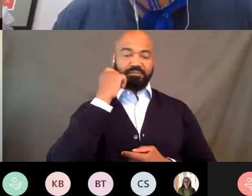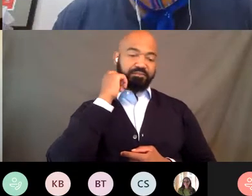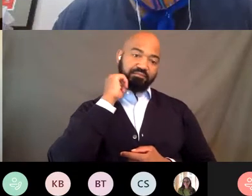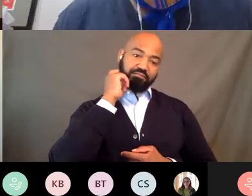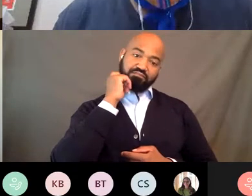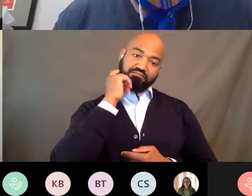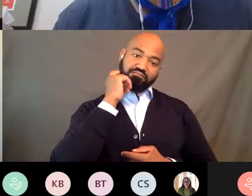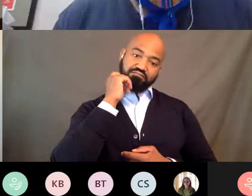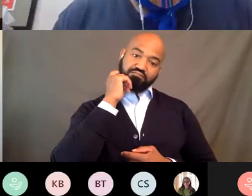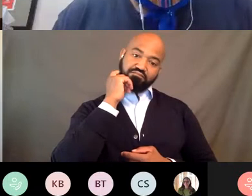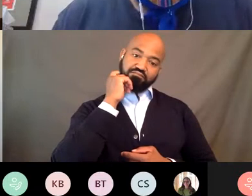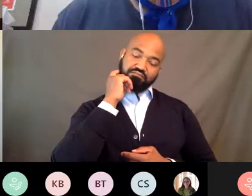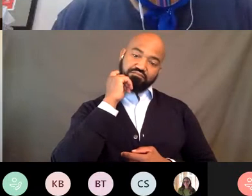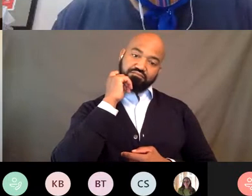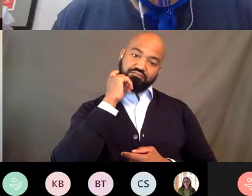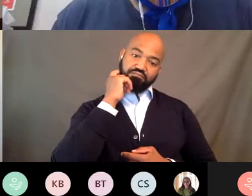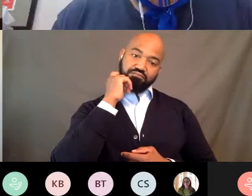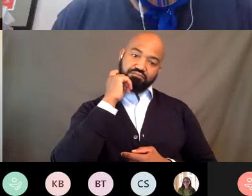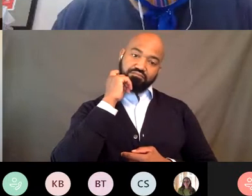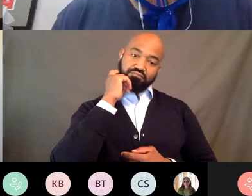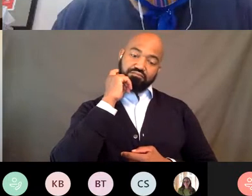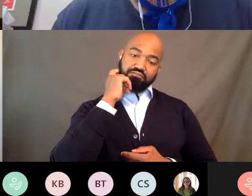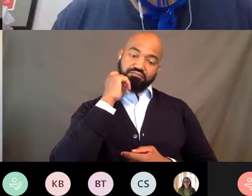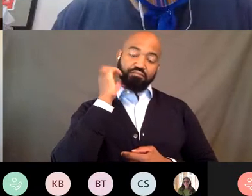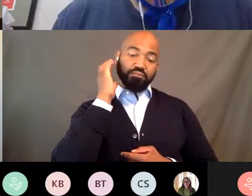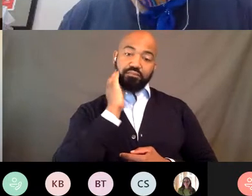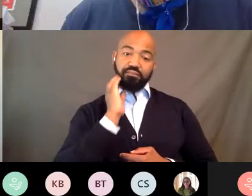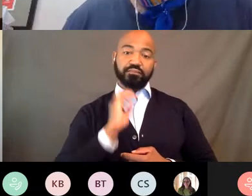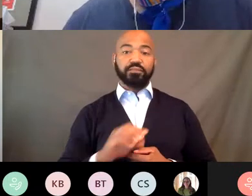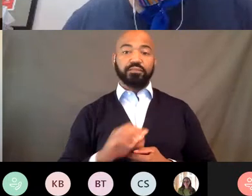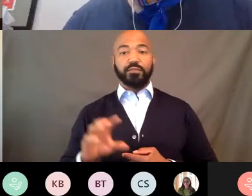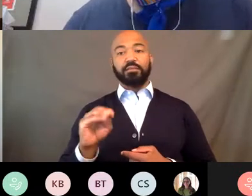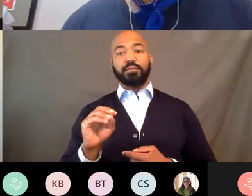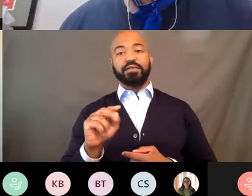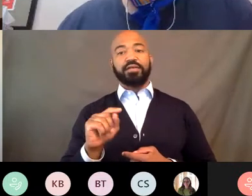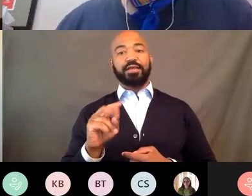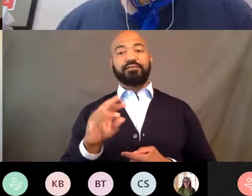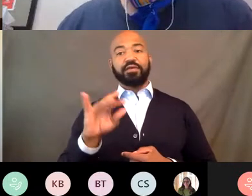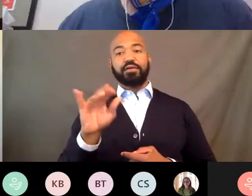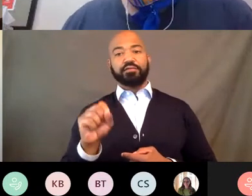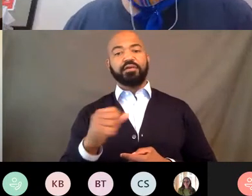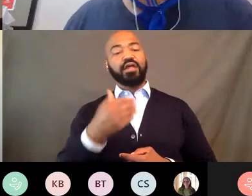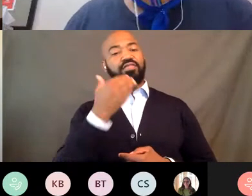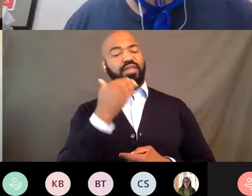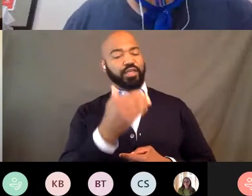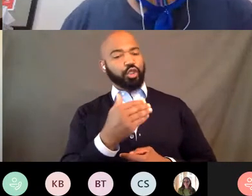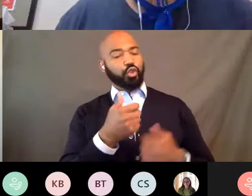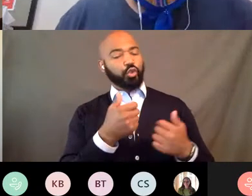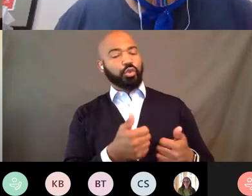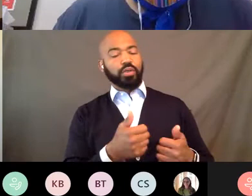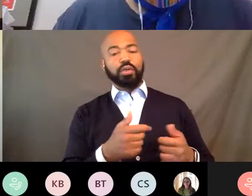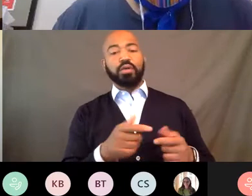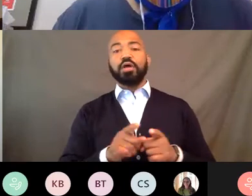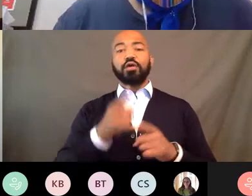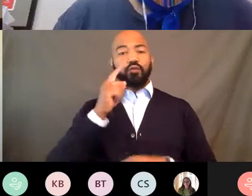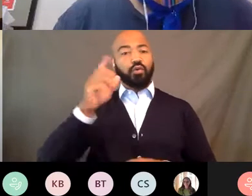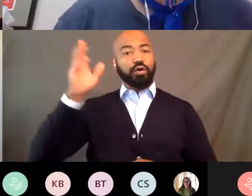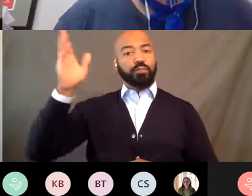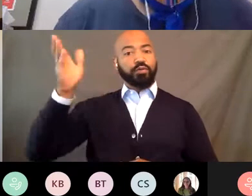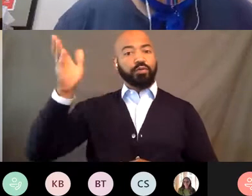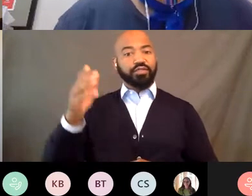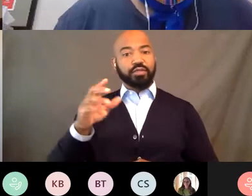Okay, there we go. Thank you, Carissa, and thank you, Kieran, for presenting this important